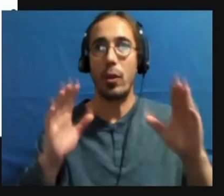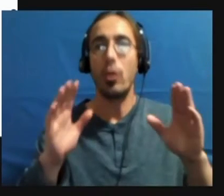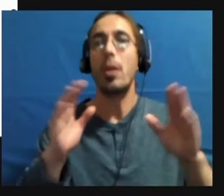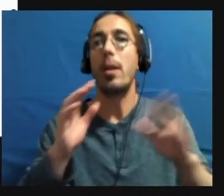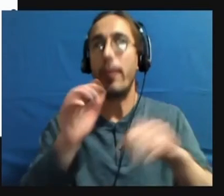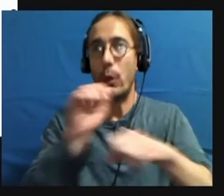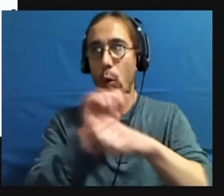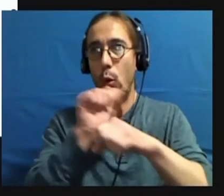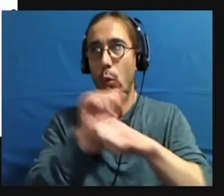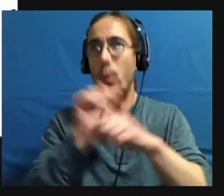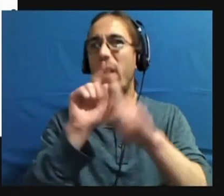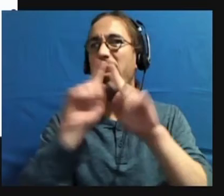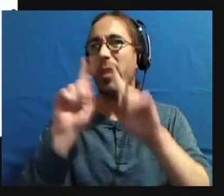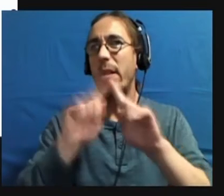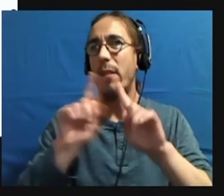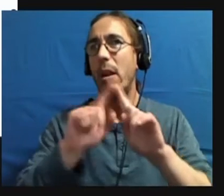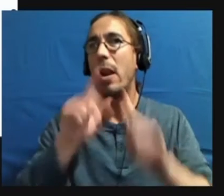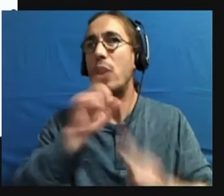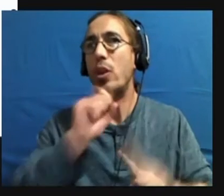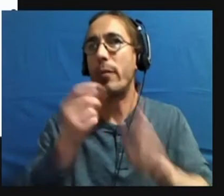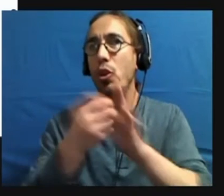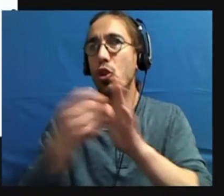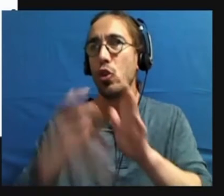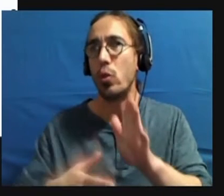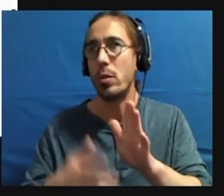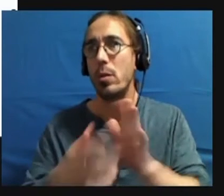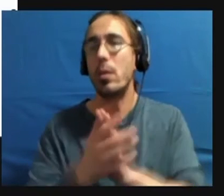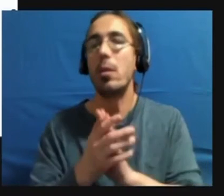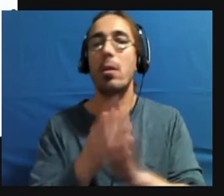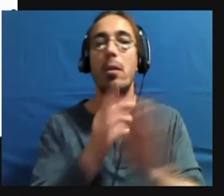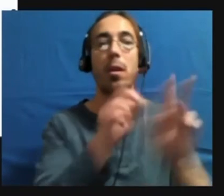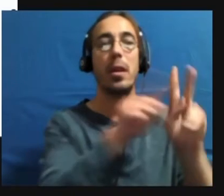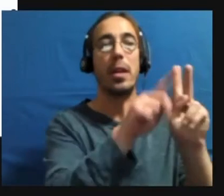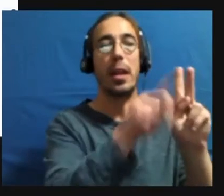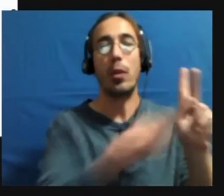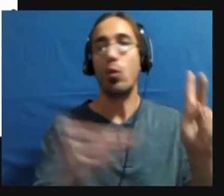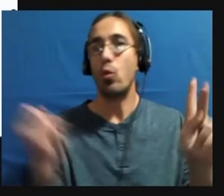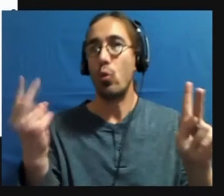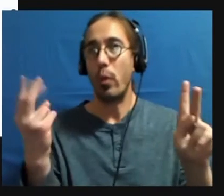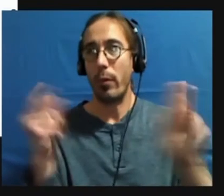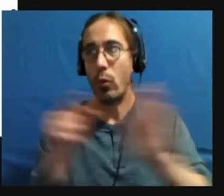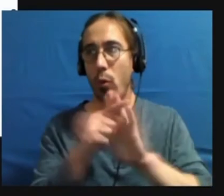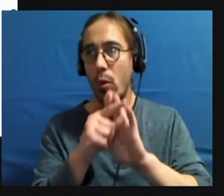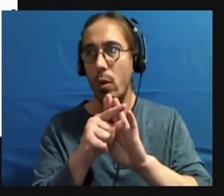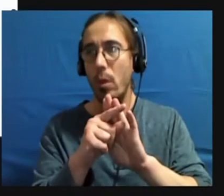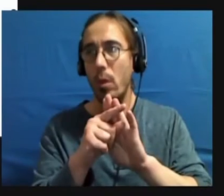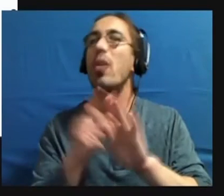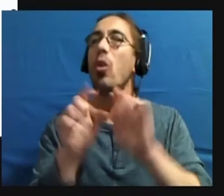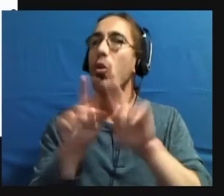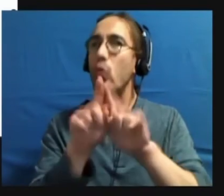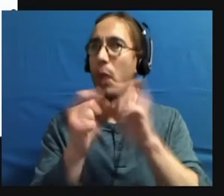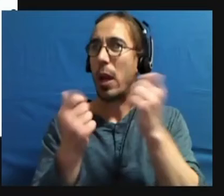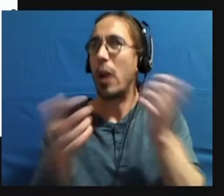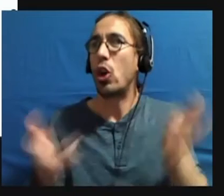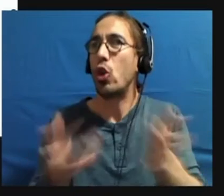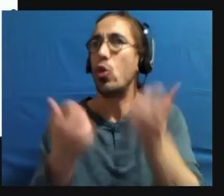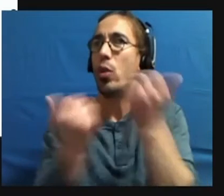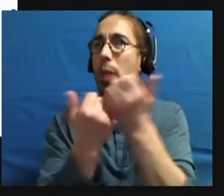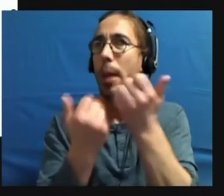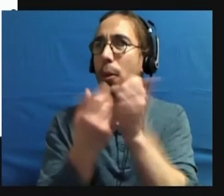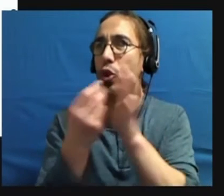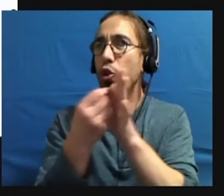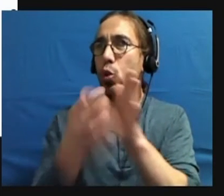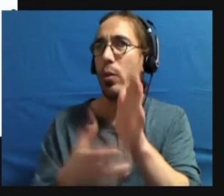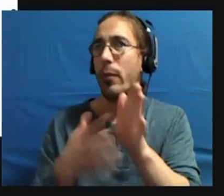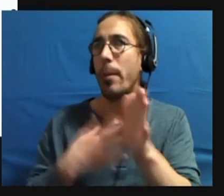ages from infants through 12th grade. And I currently still support students in the classroom in my role, but